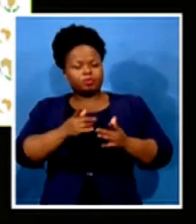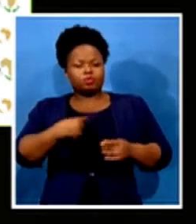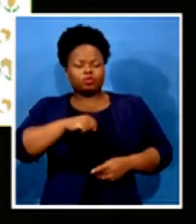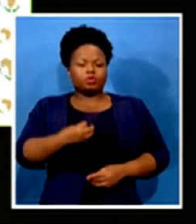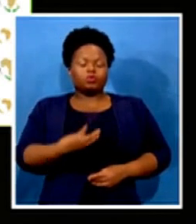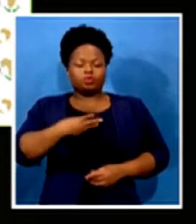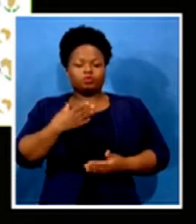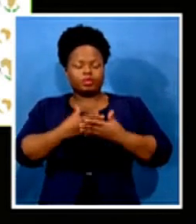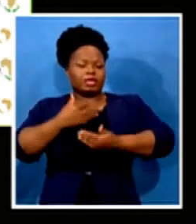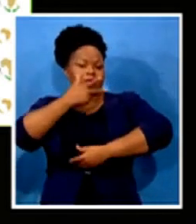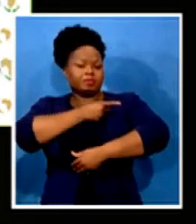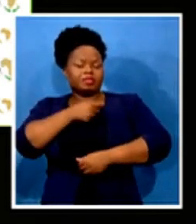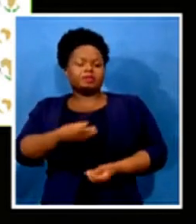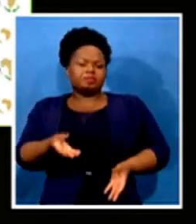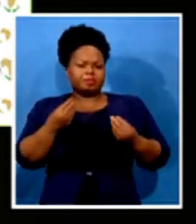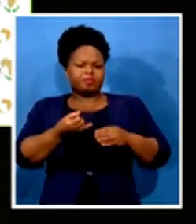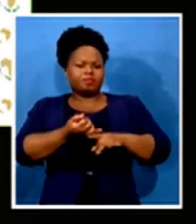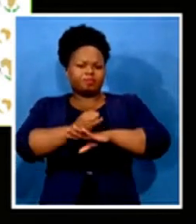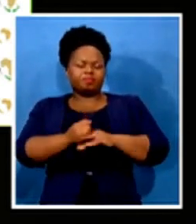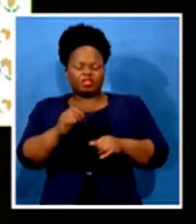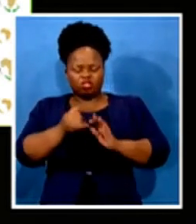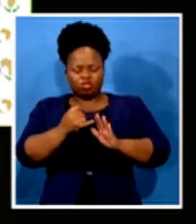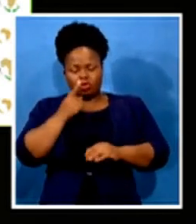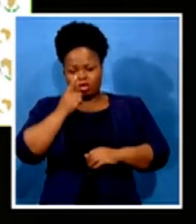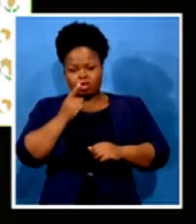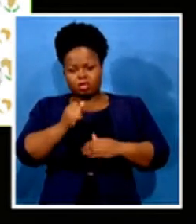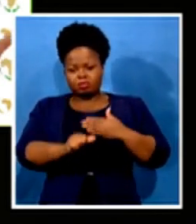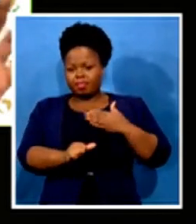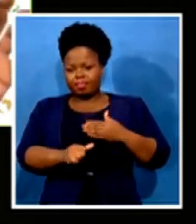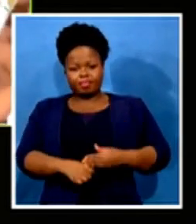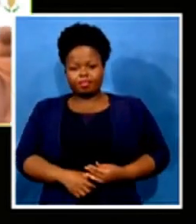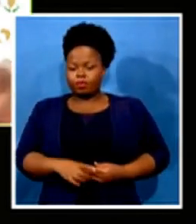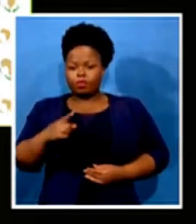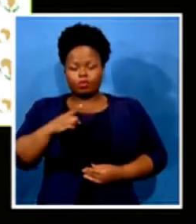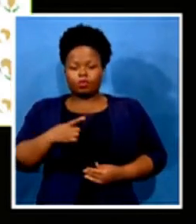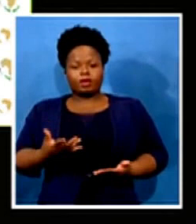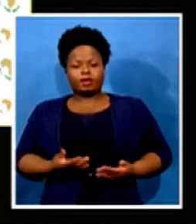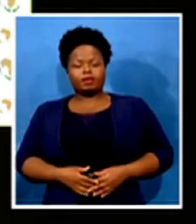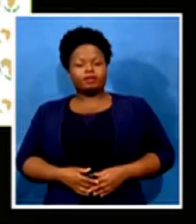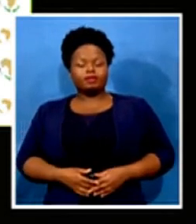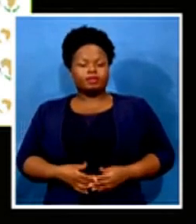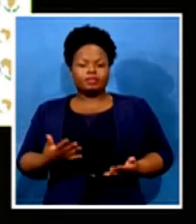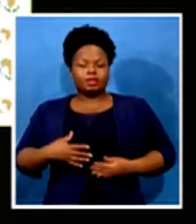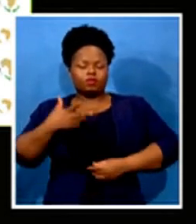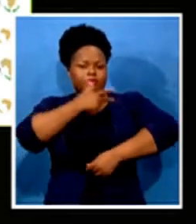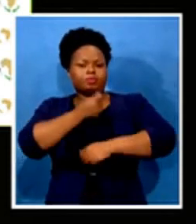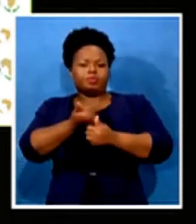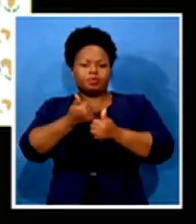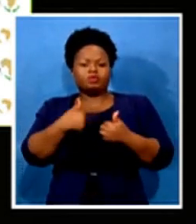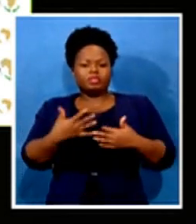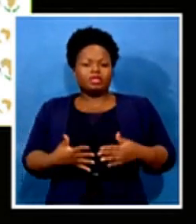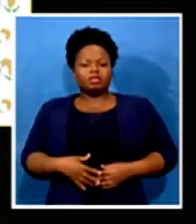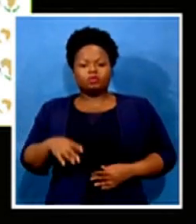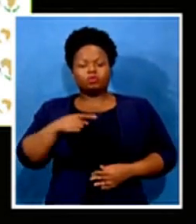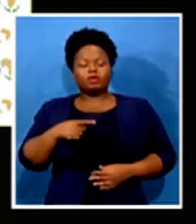in January. And get the vaccination also started. I think there's one thing dropping the vaccines in the capital